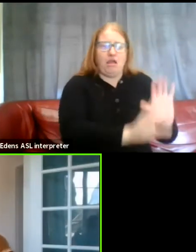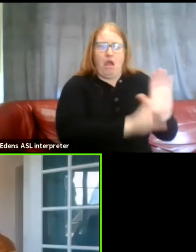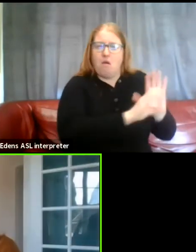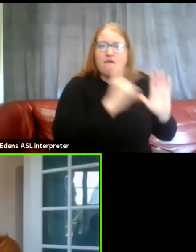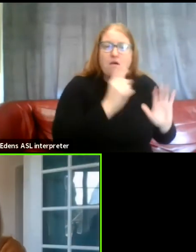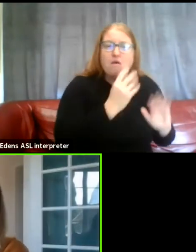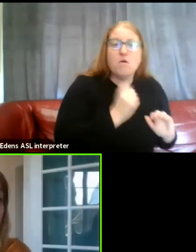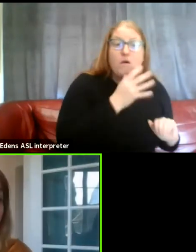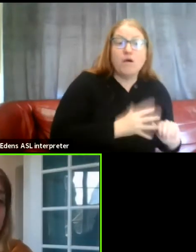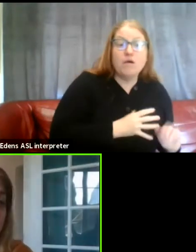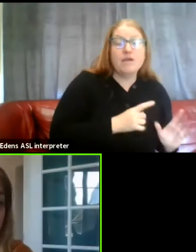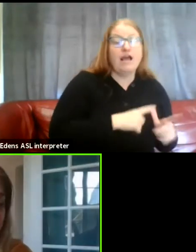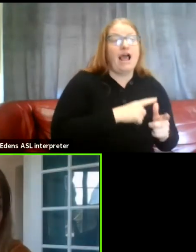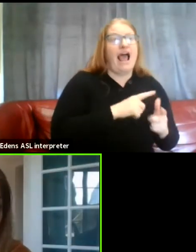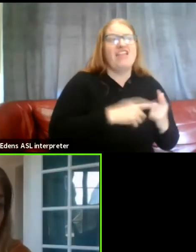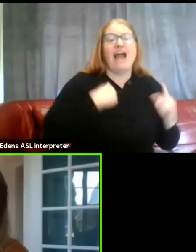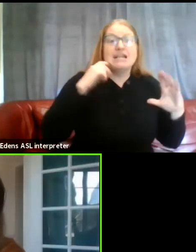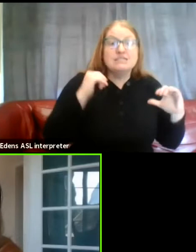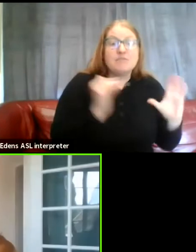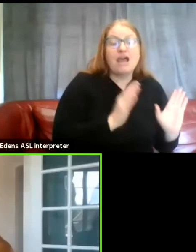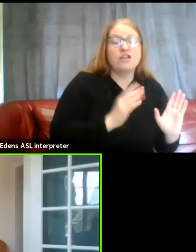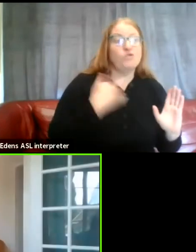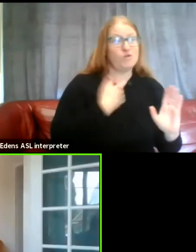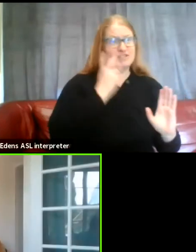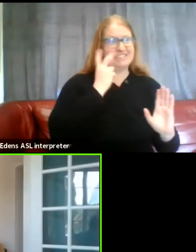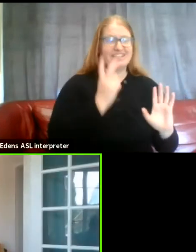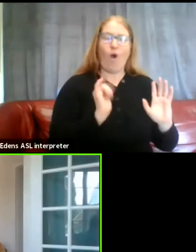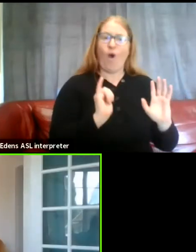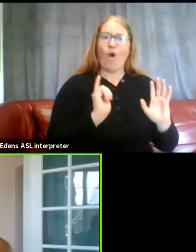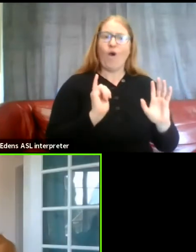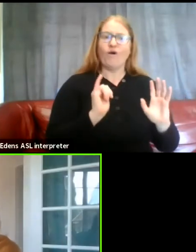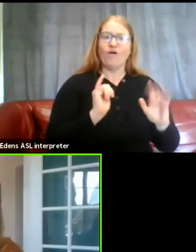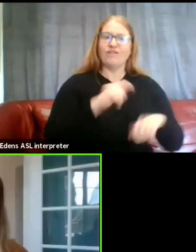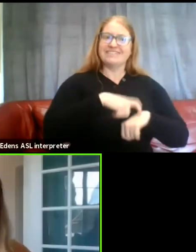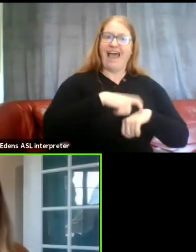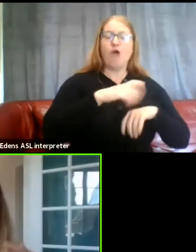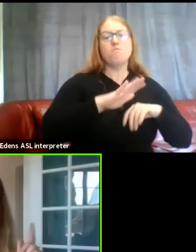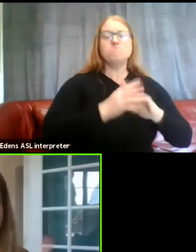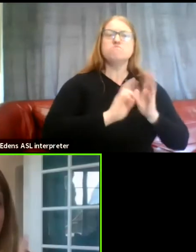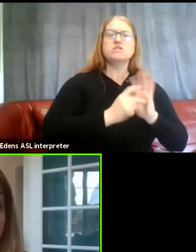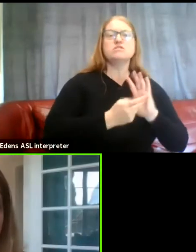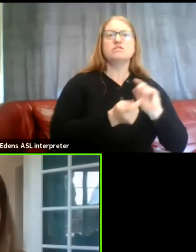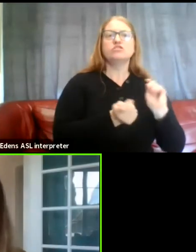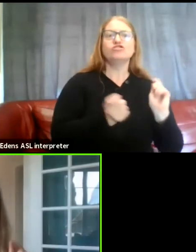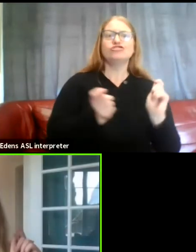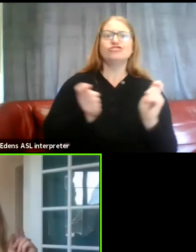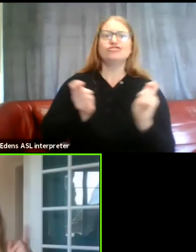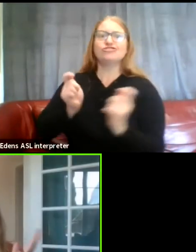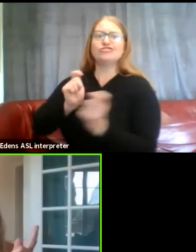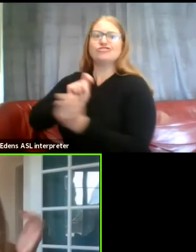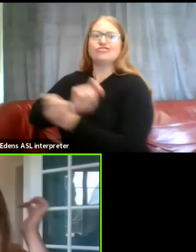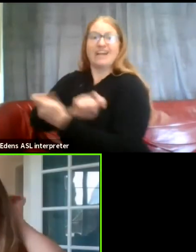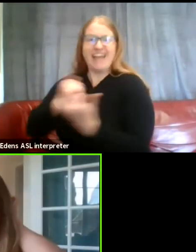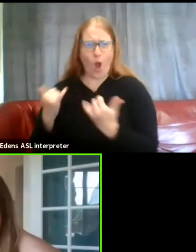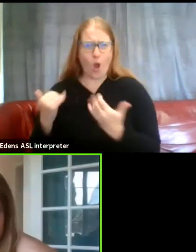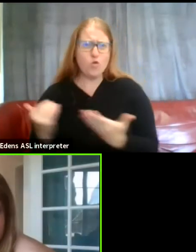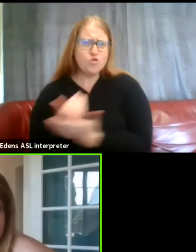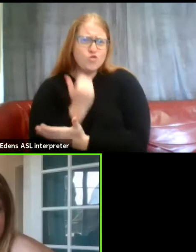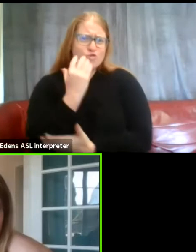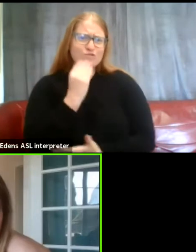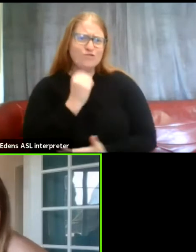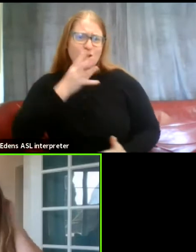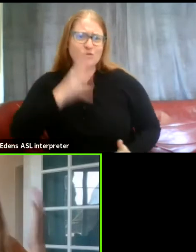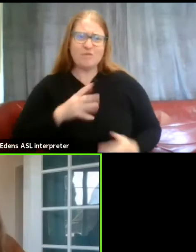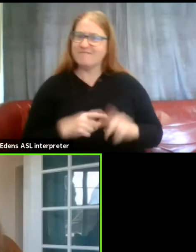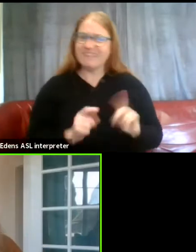kind of a nuanced new Jewish woman who's explicitly Jewish. But it's not like that, because Gertrude Berg starts,